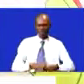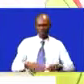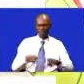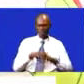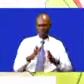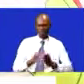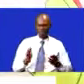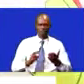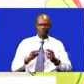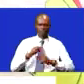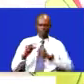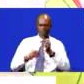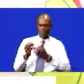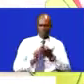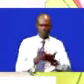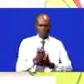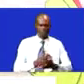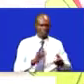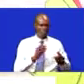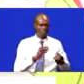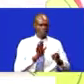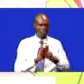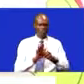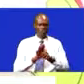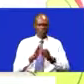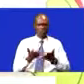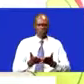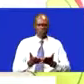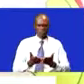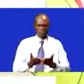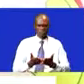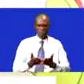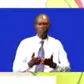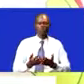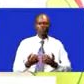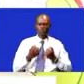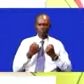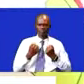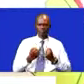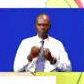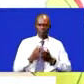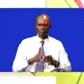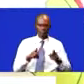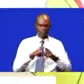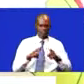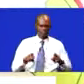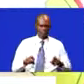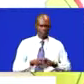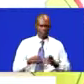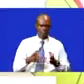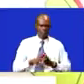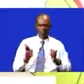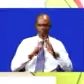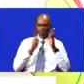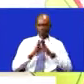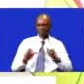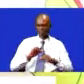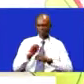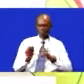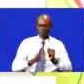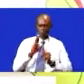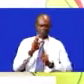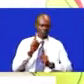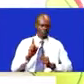gone through a number of reports such as the report on the